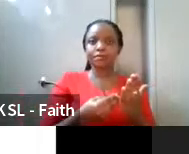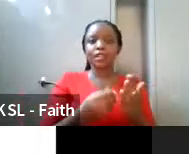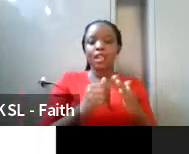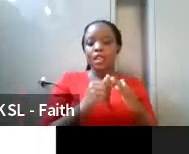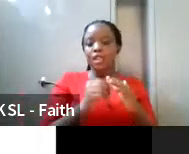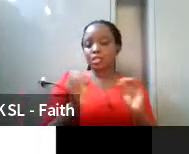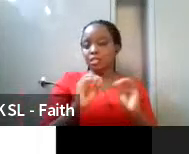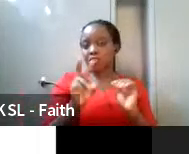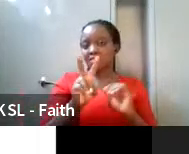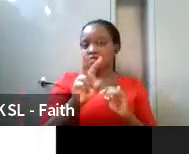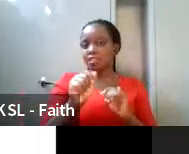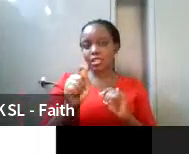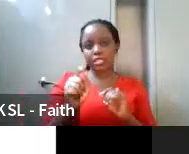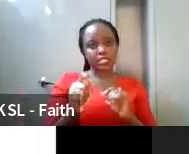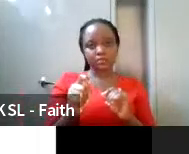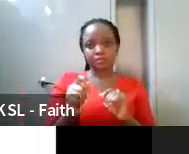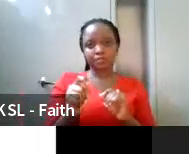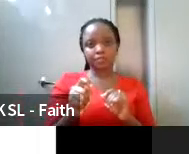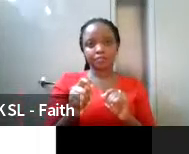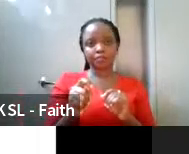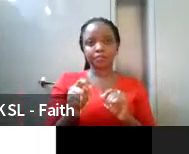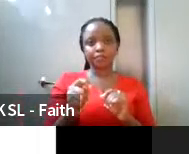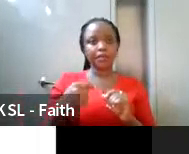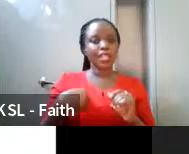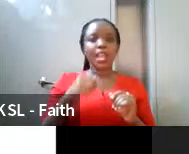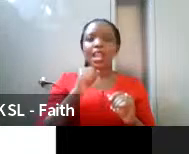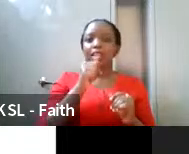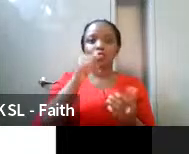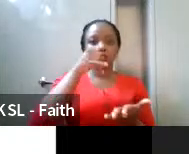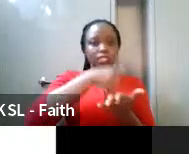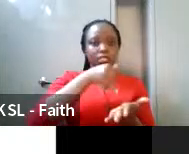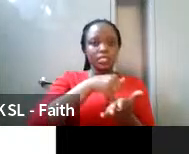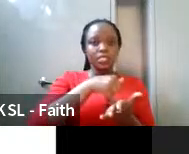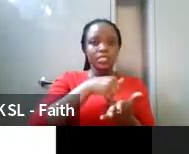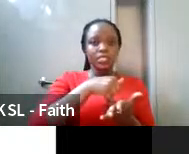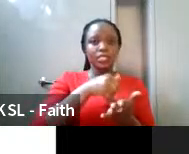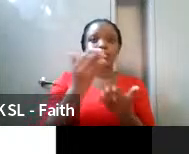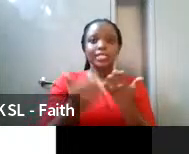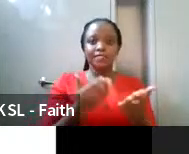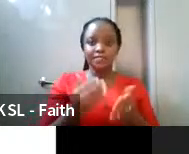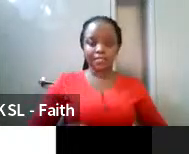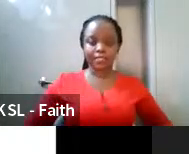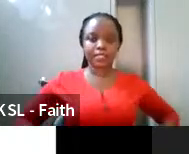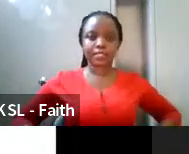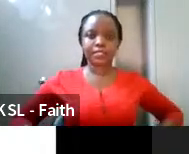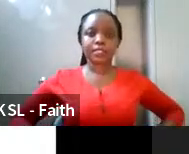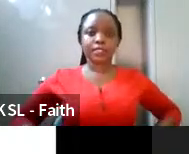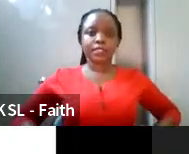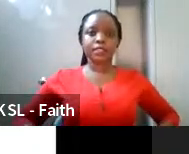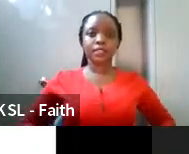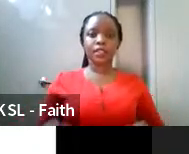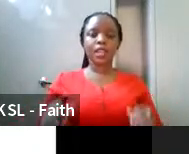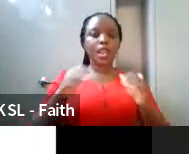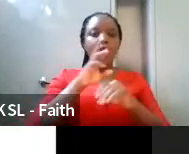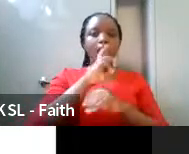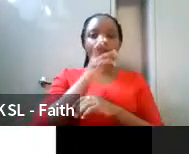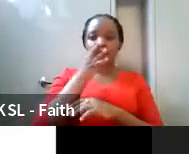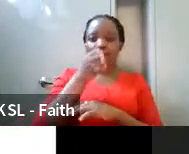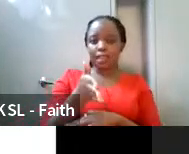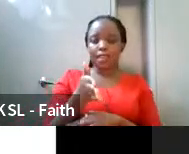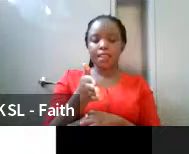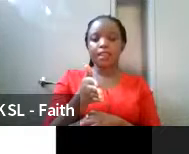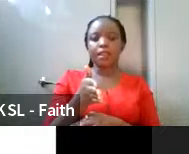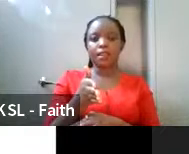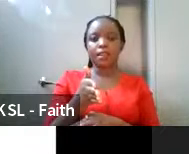is, I don't charge tax, service. Now, how are there like ways,